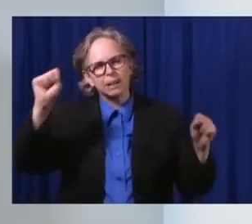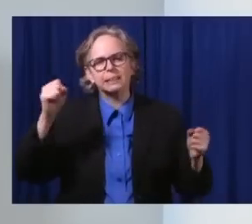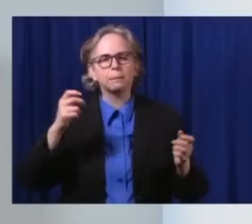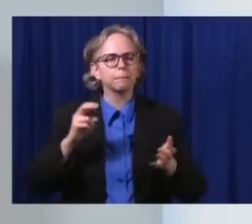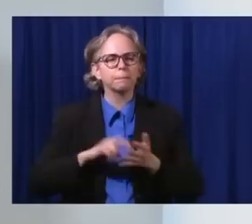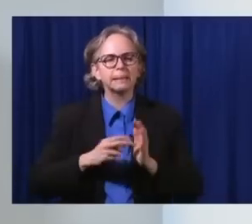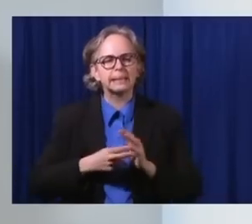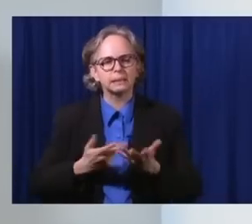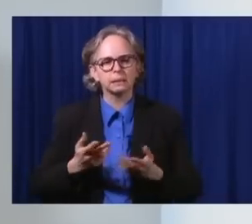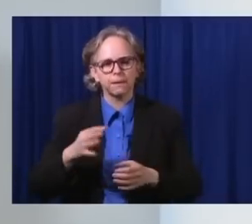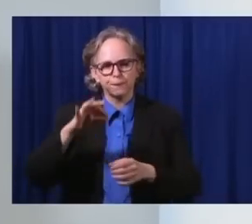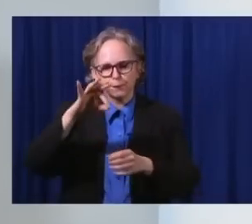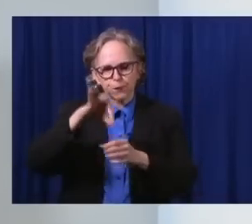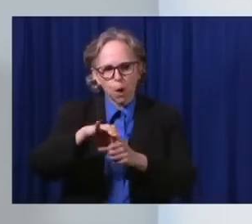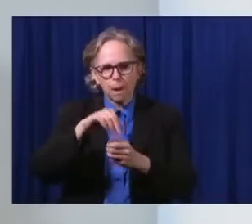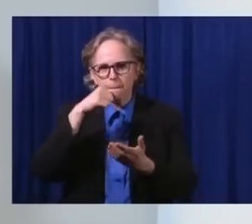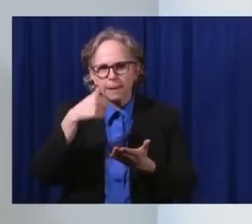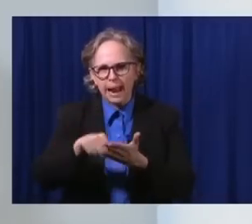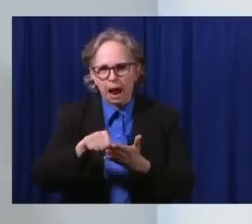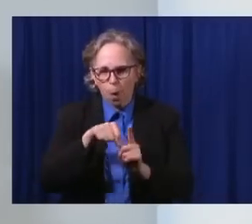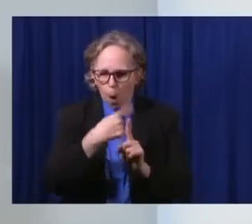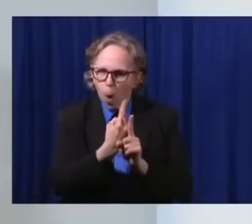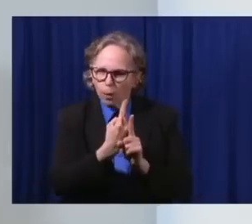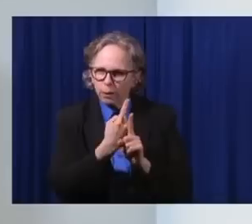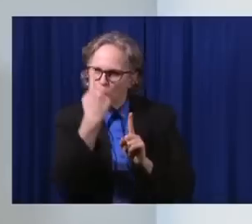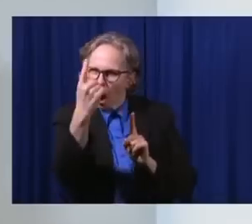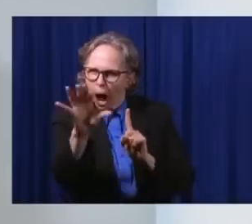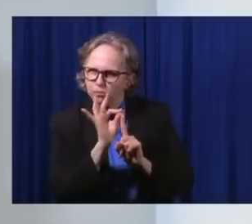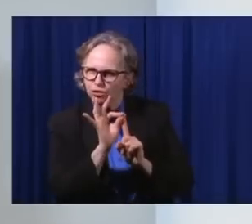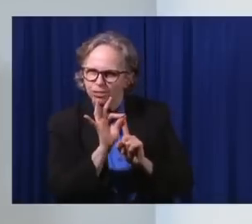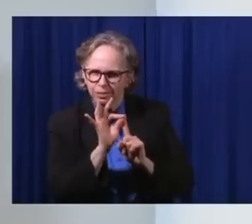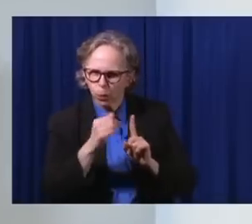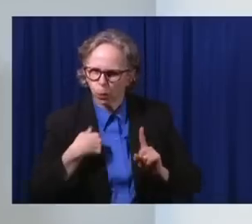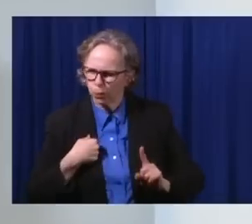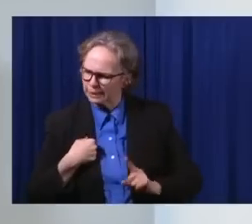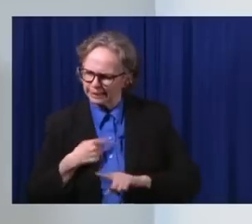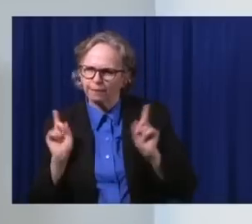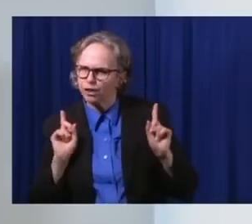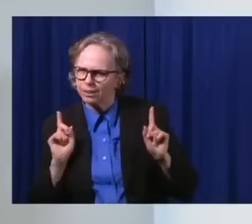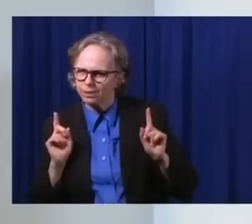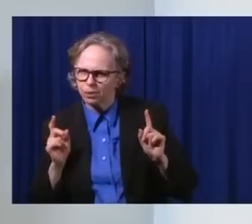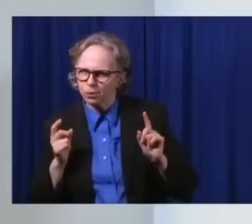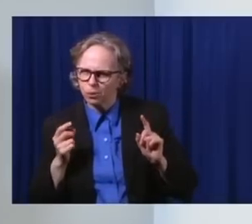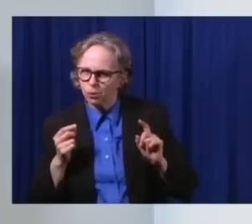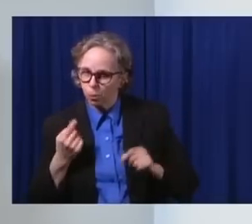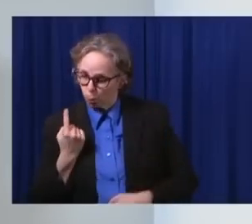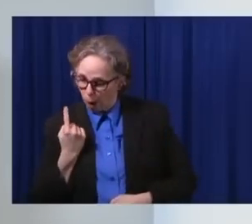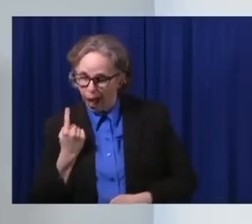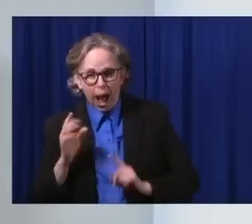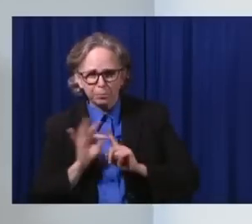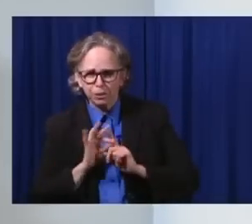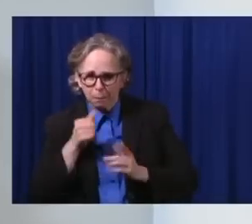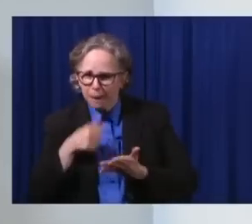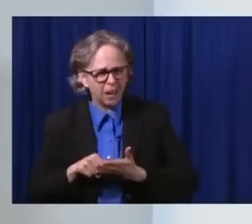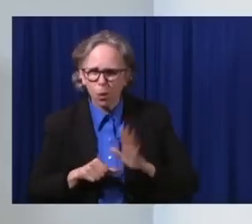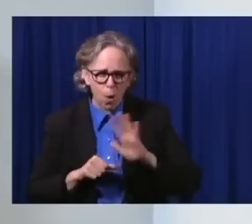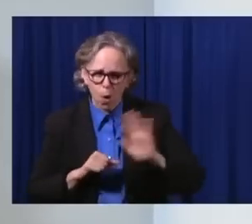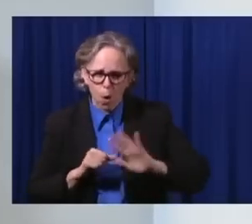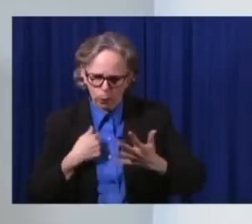election, and that's not being discussed in Ohio for the general election this fall. We have had